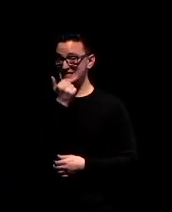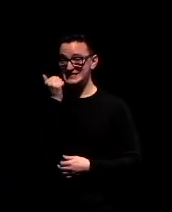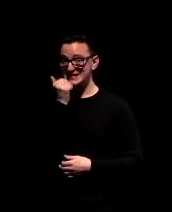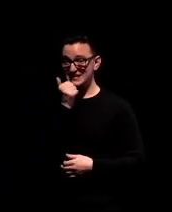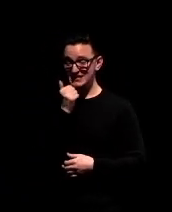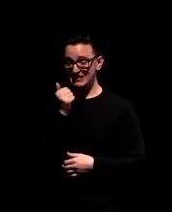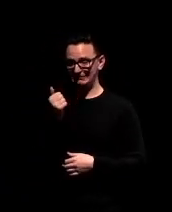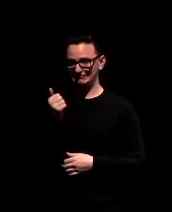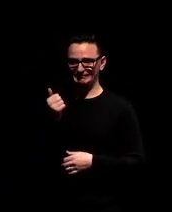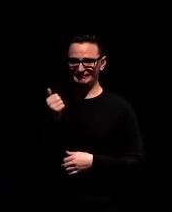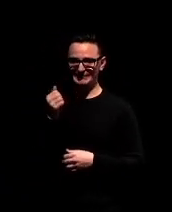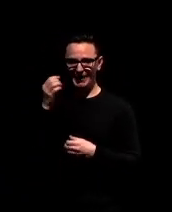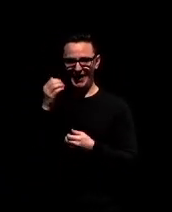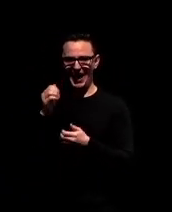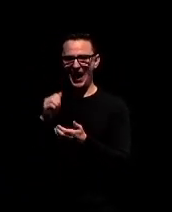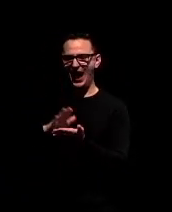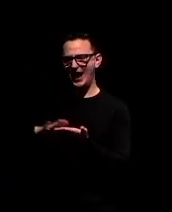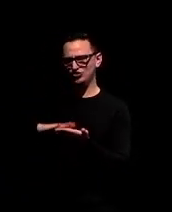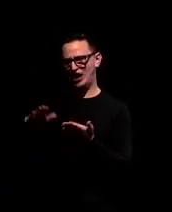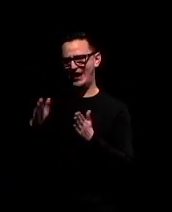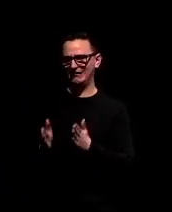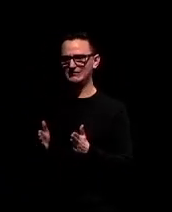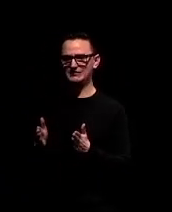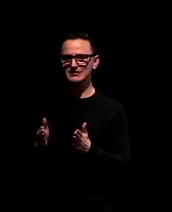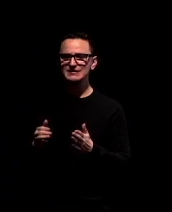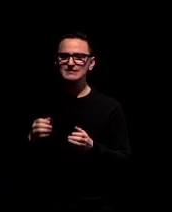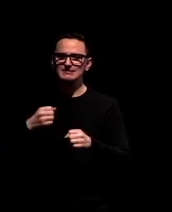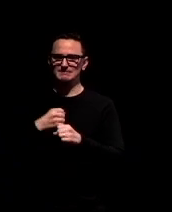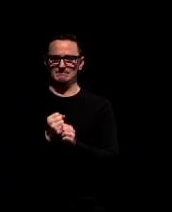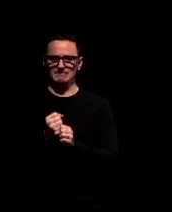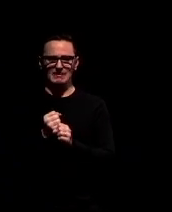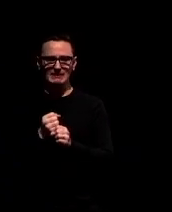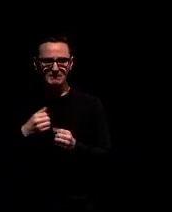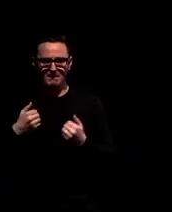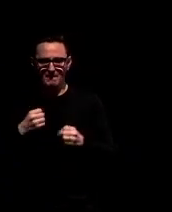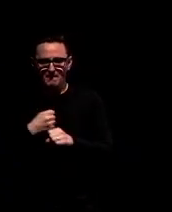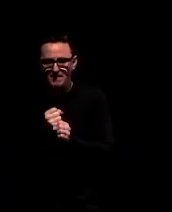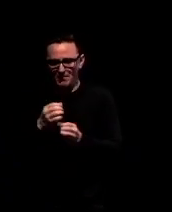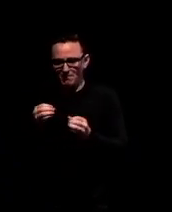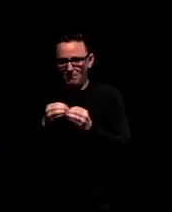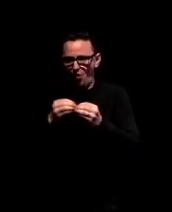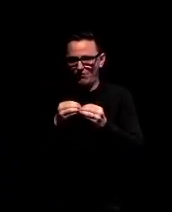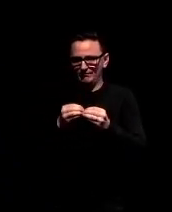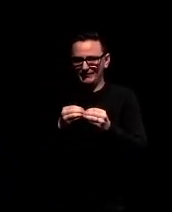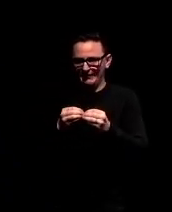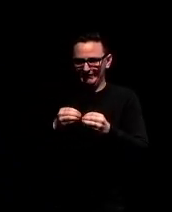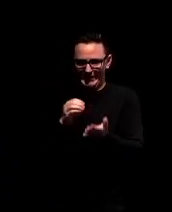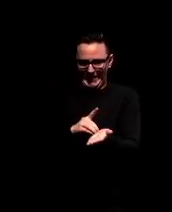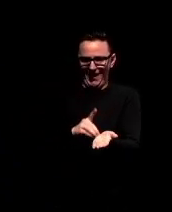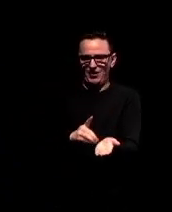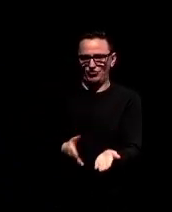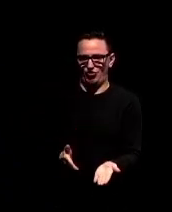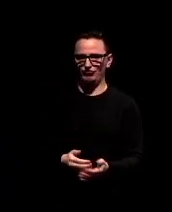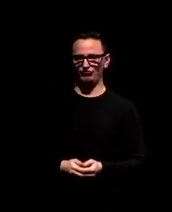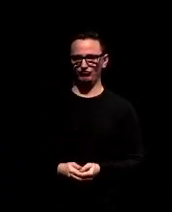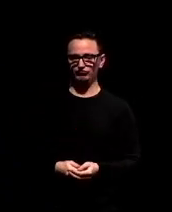often make more than some of our clinicians. And nothing against dental hygienists. I want them to be nice when I get my teeth